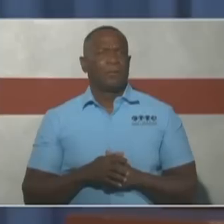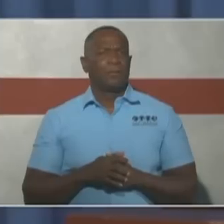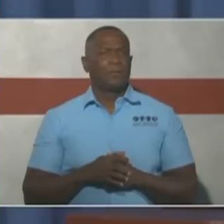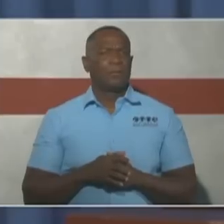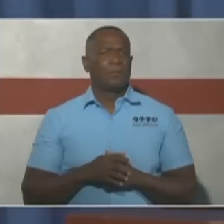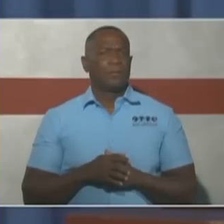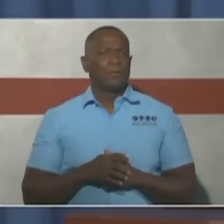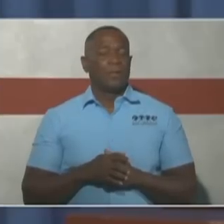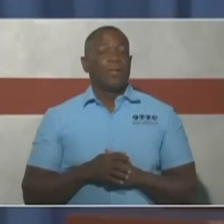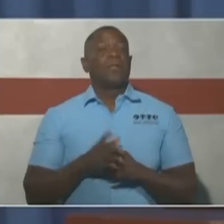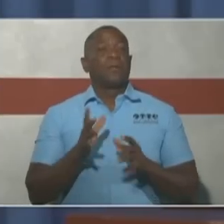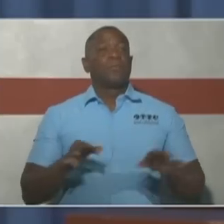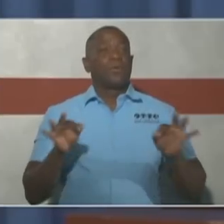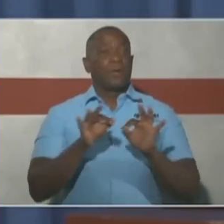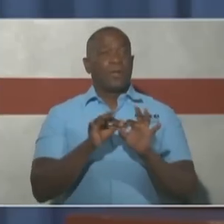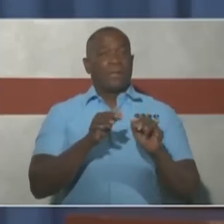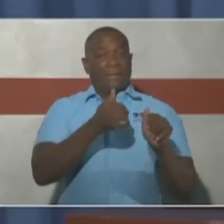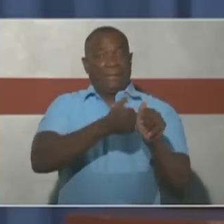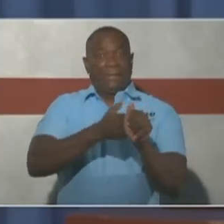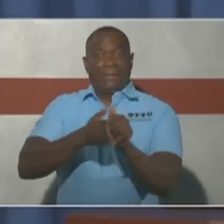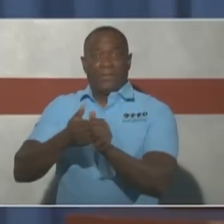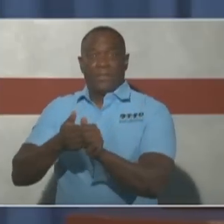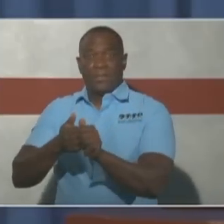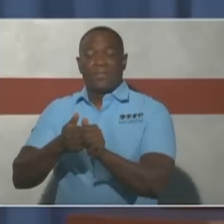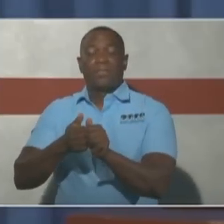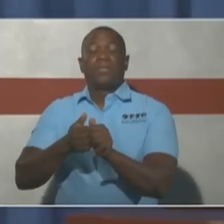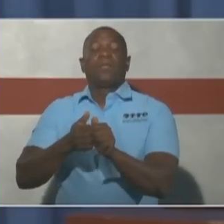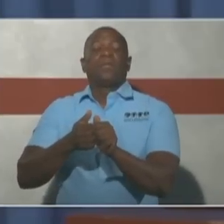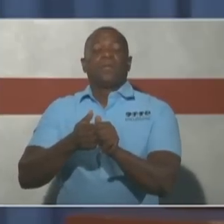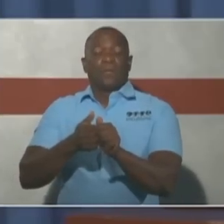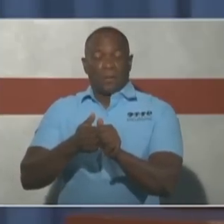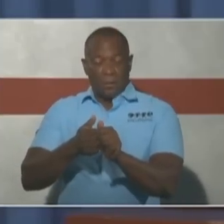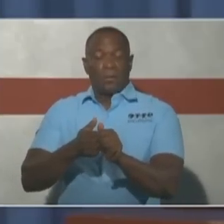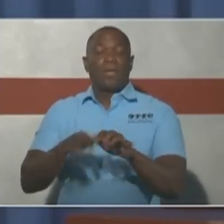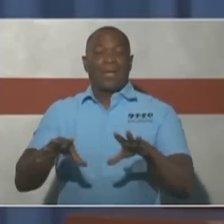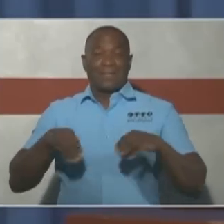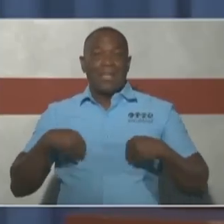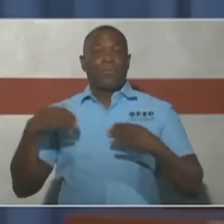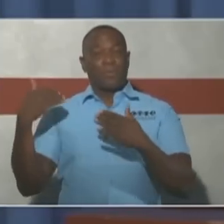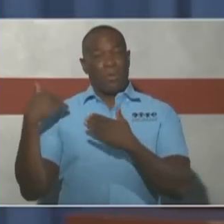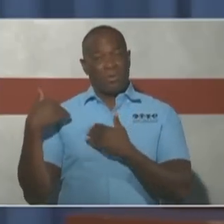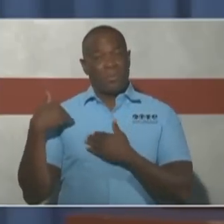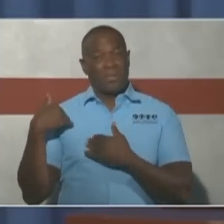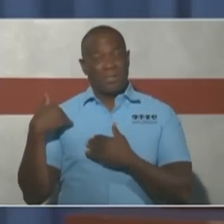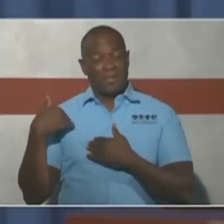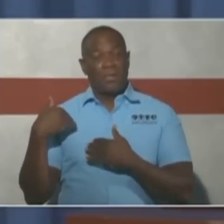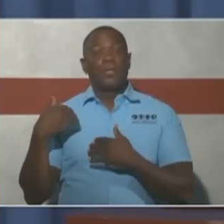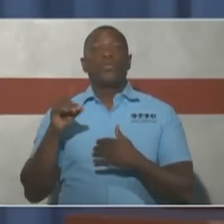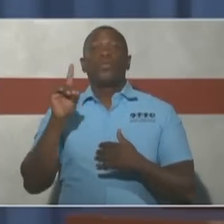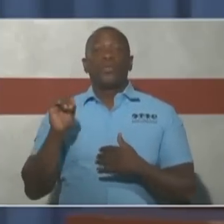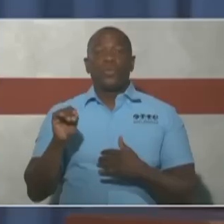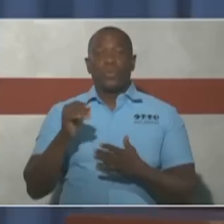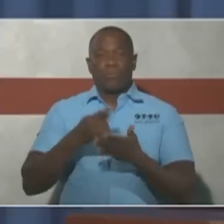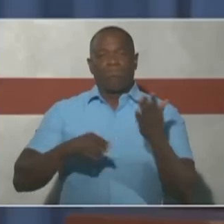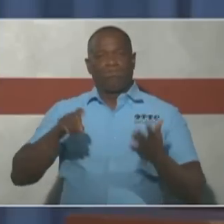have Carnival 2023 amongst us, and we all need to be personally responsible and to ensure that we take